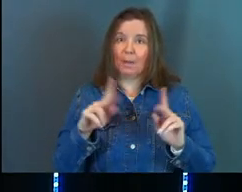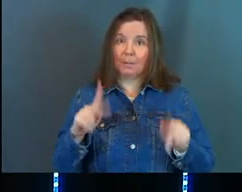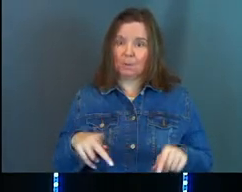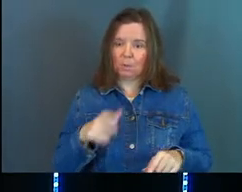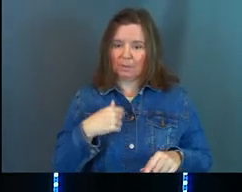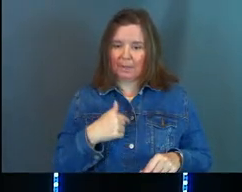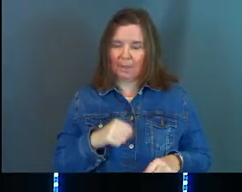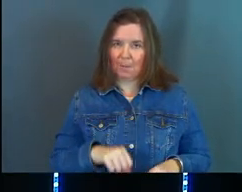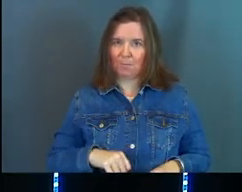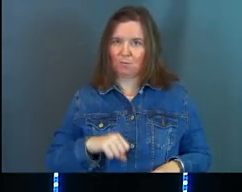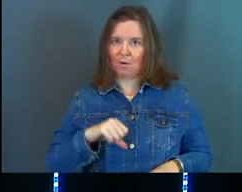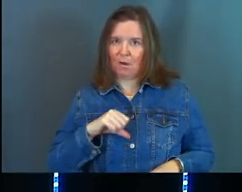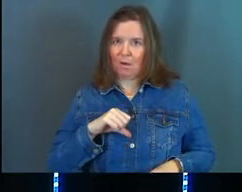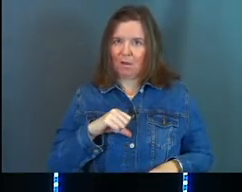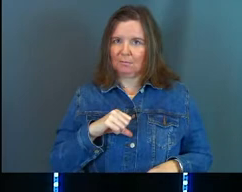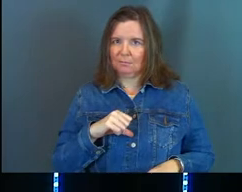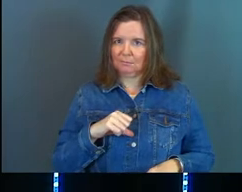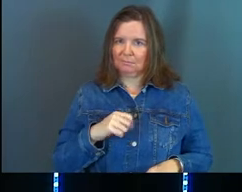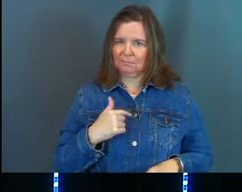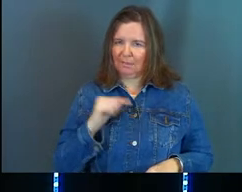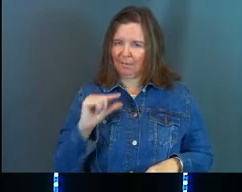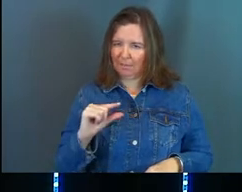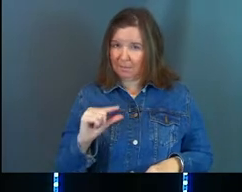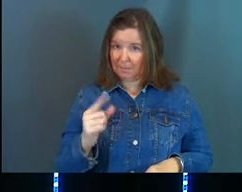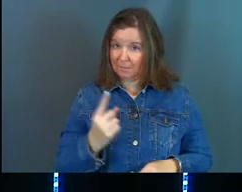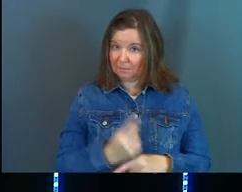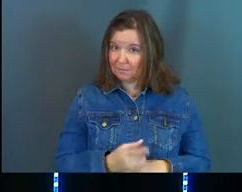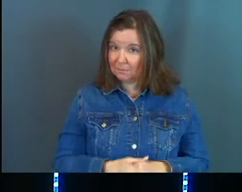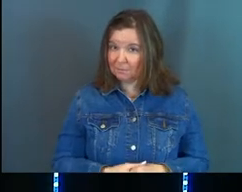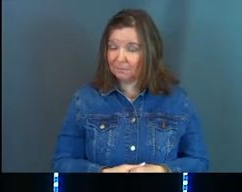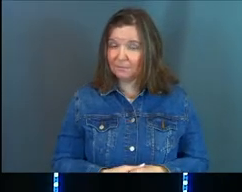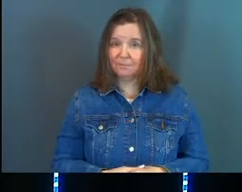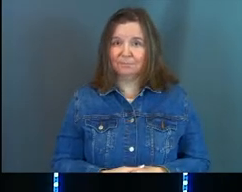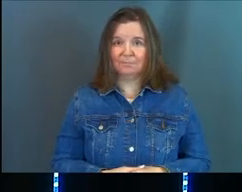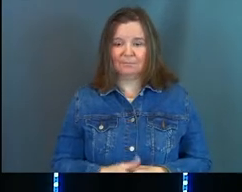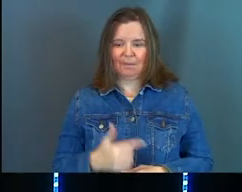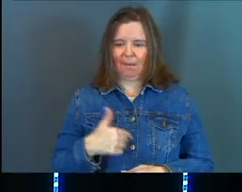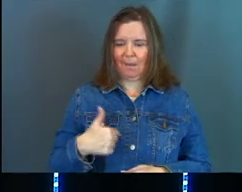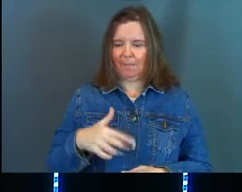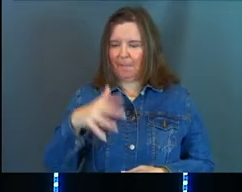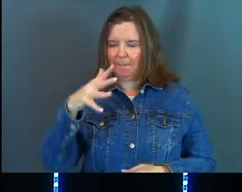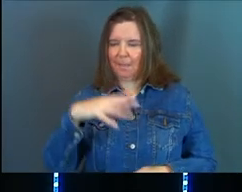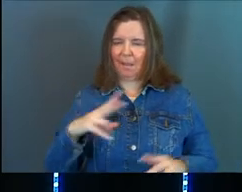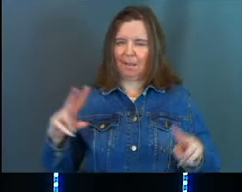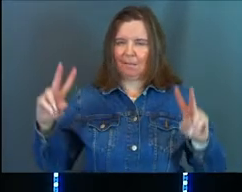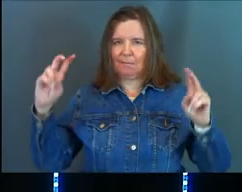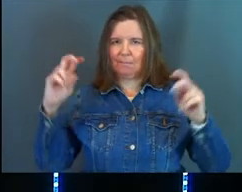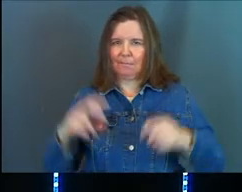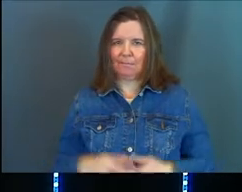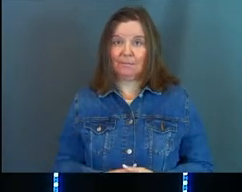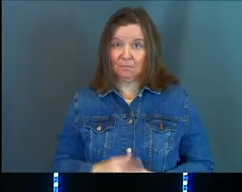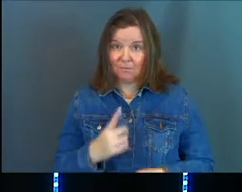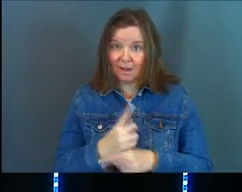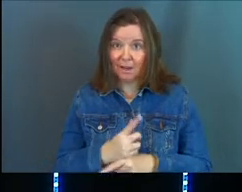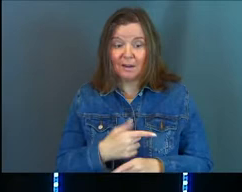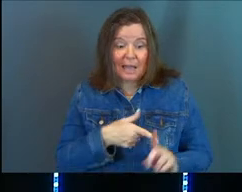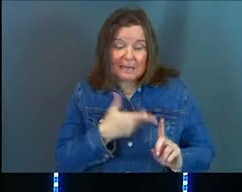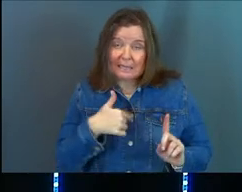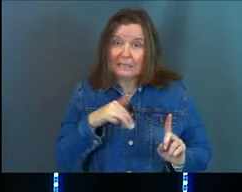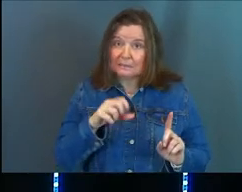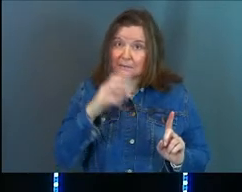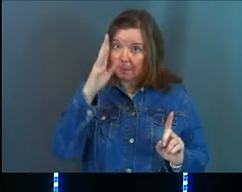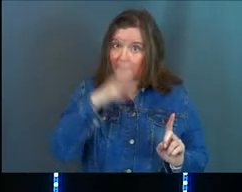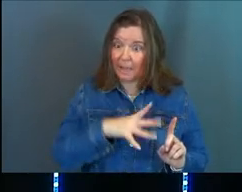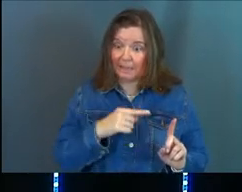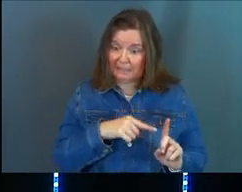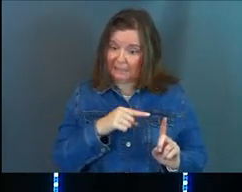person, their pride kind of plays into it just a tiny little bit? I'm the man. Right? And he is the